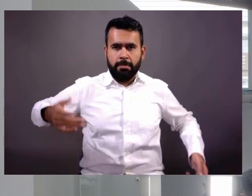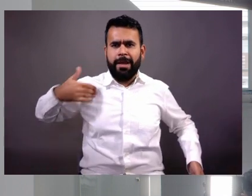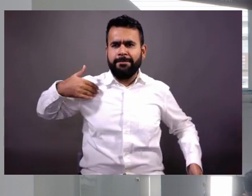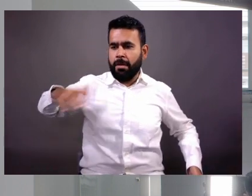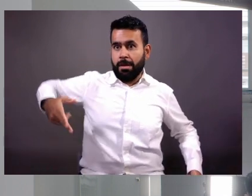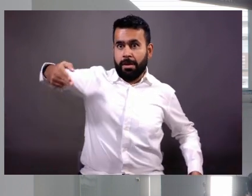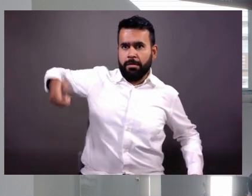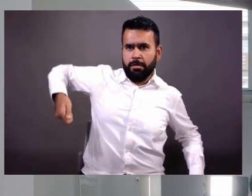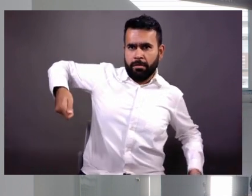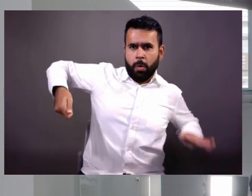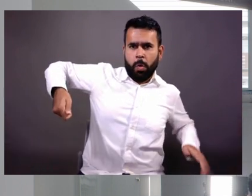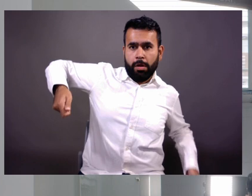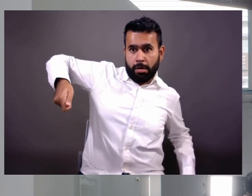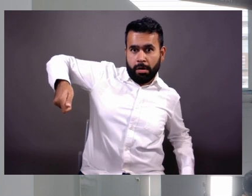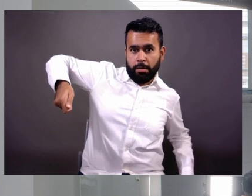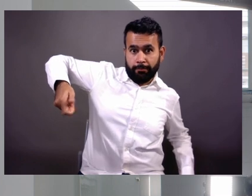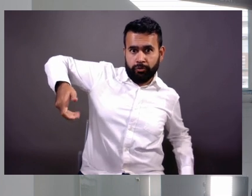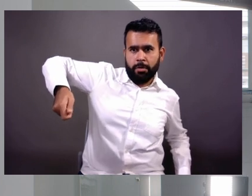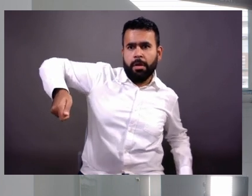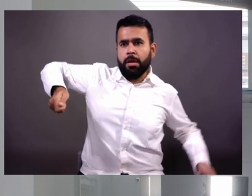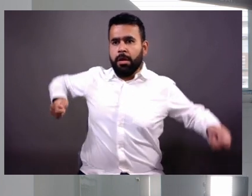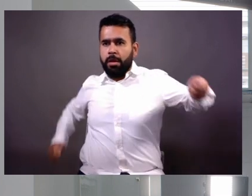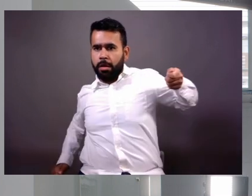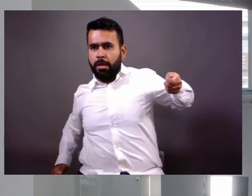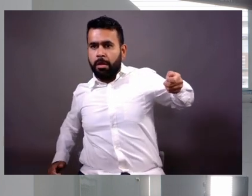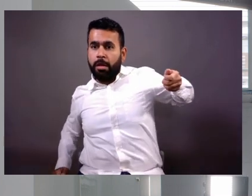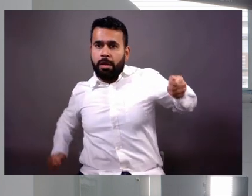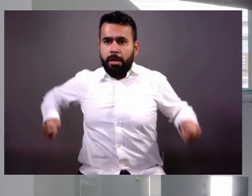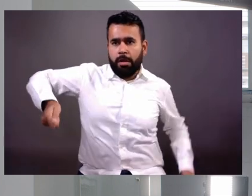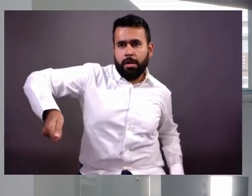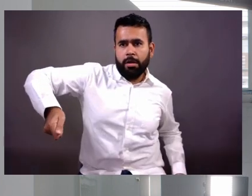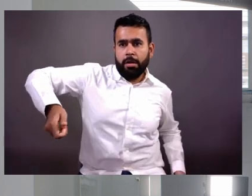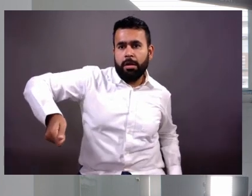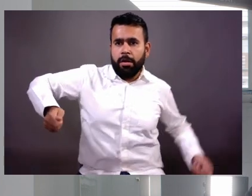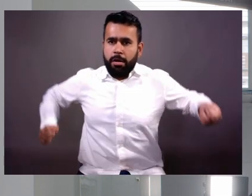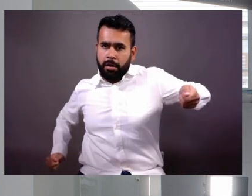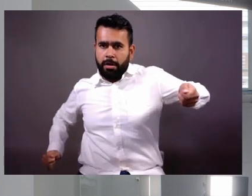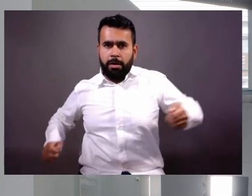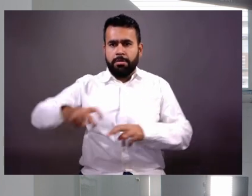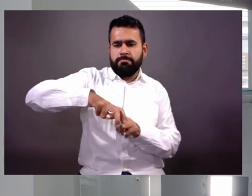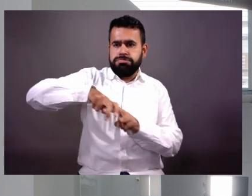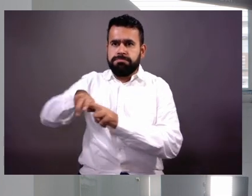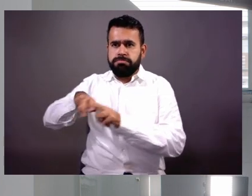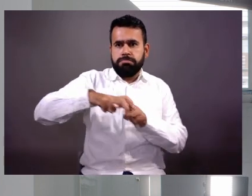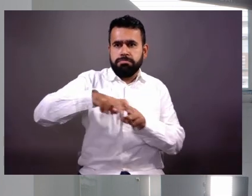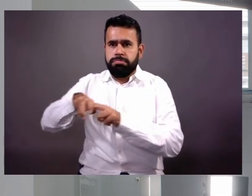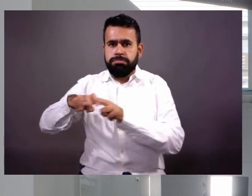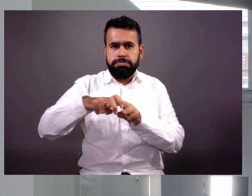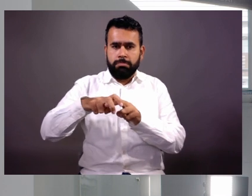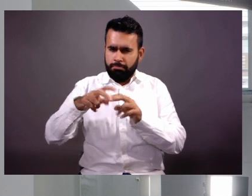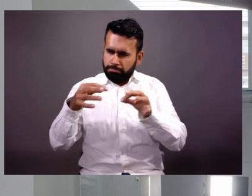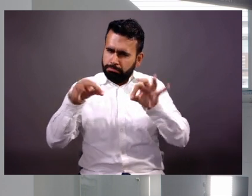your wheels. So get your hands on one hand low, one hand high, do a turn, and then you're